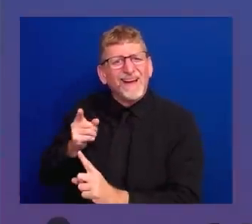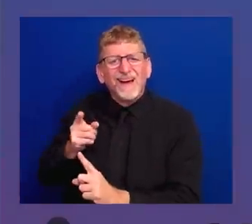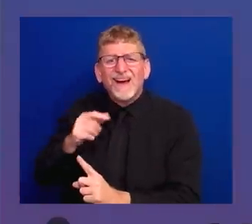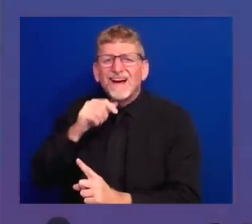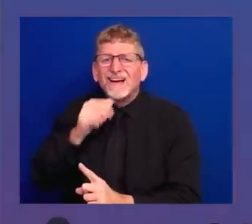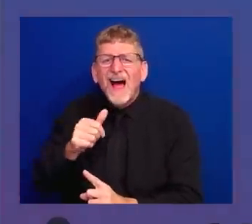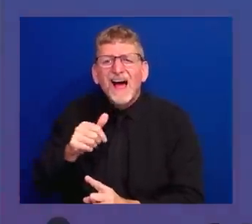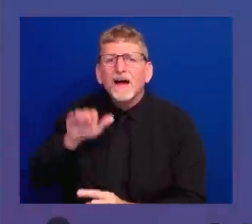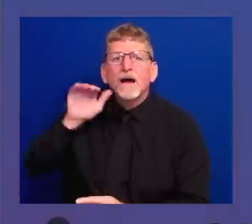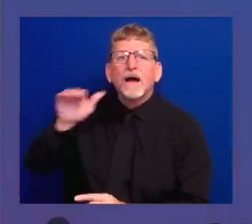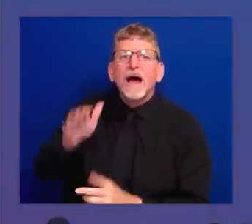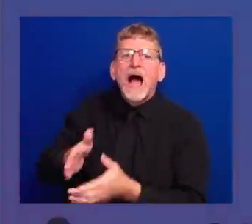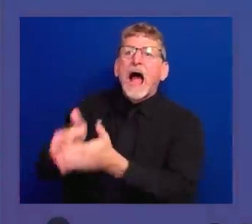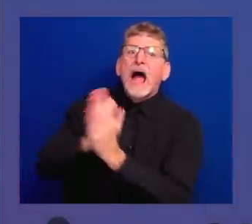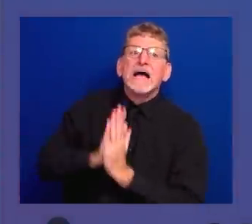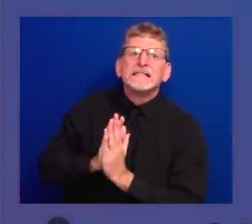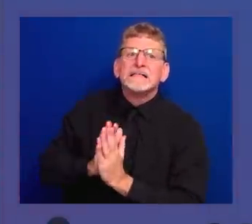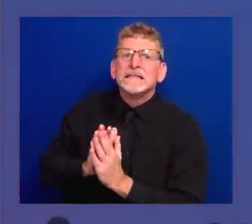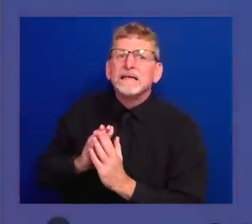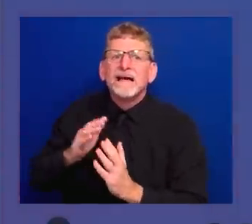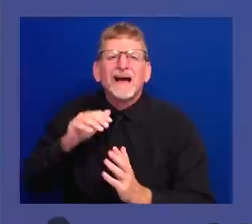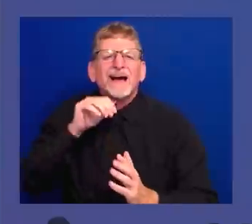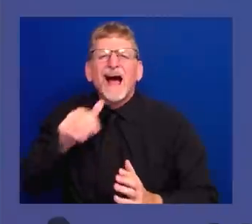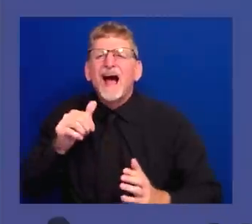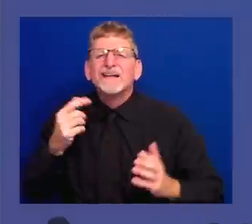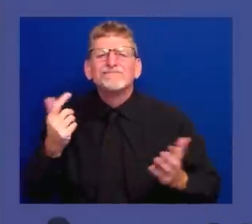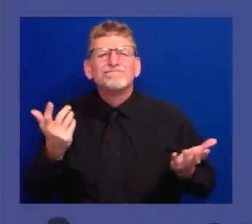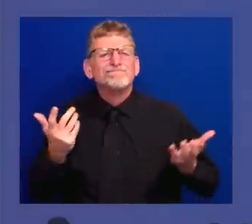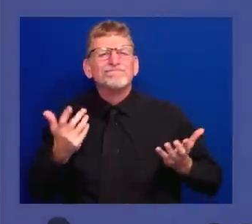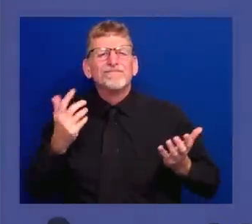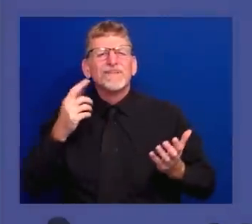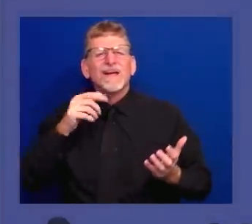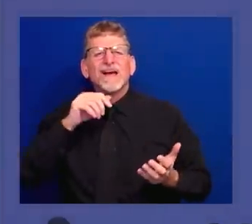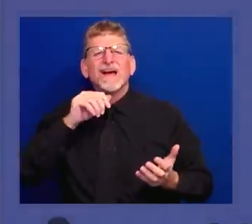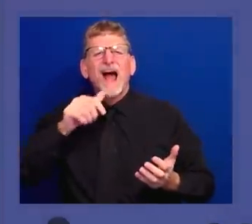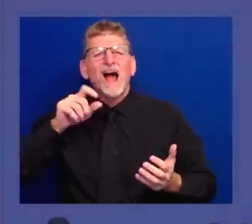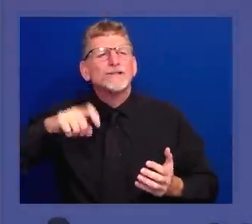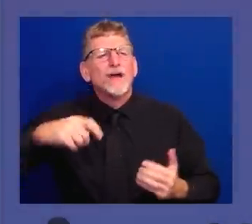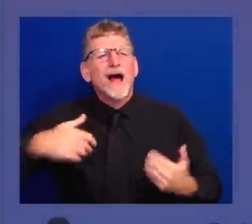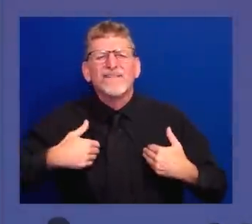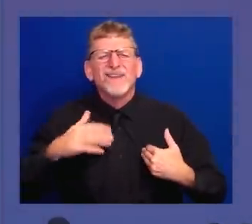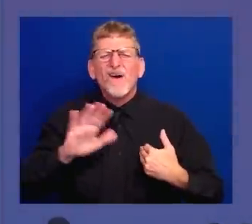simply asking not to have to fight again.